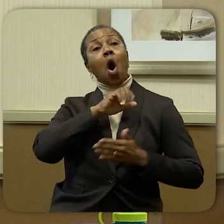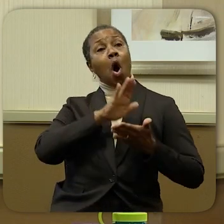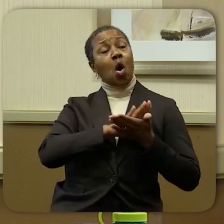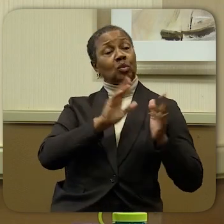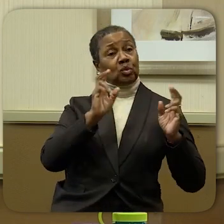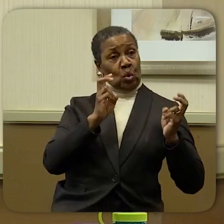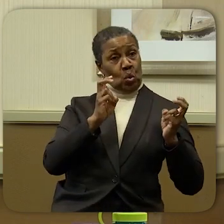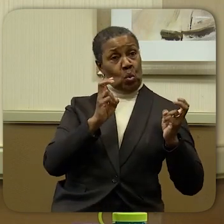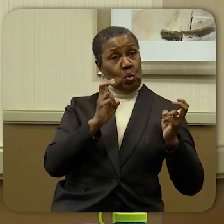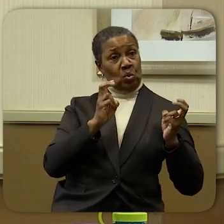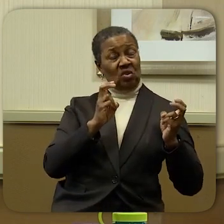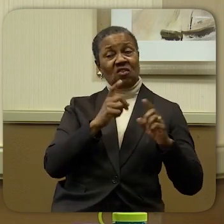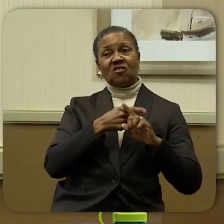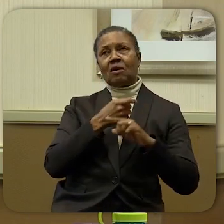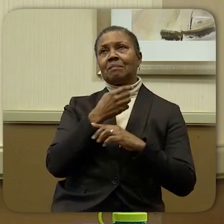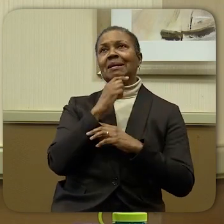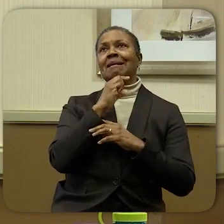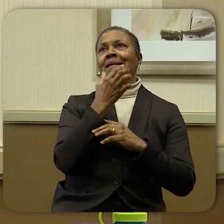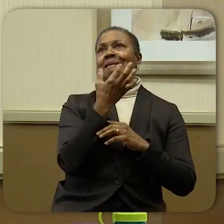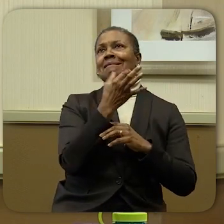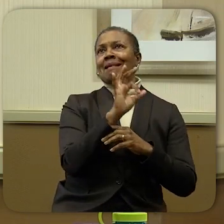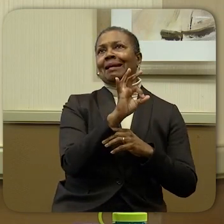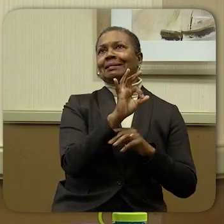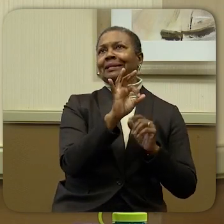school, anything from